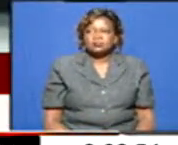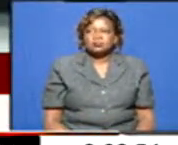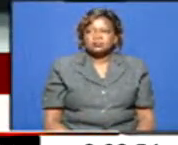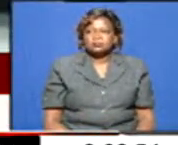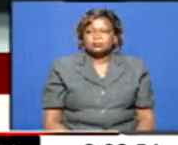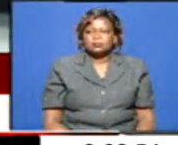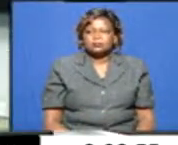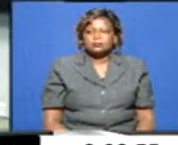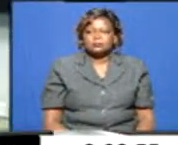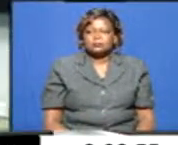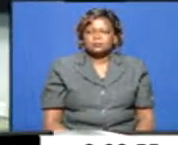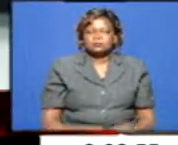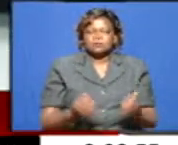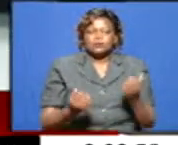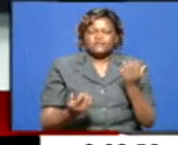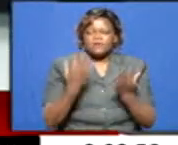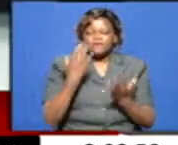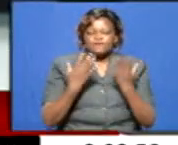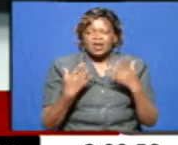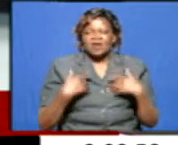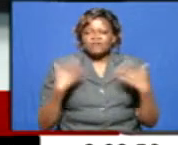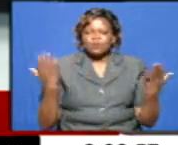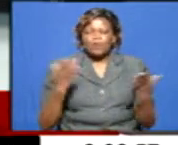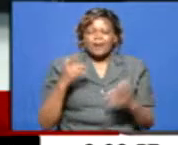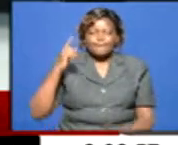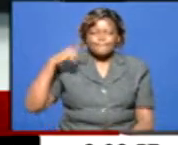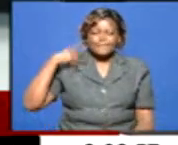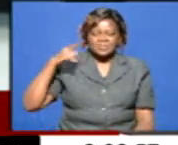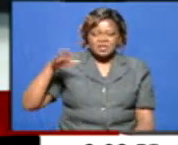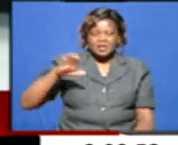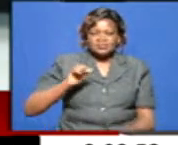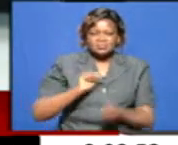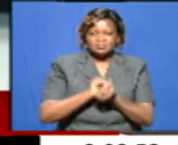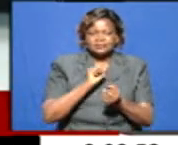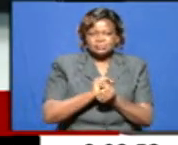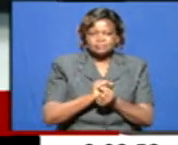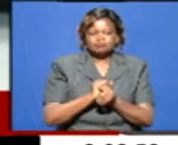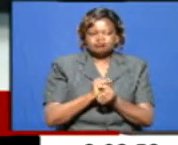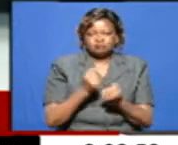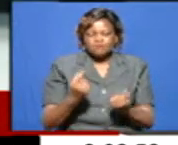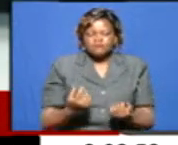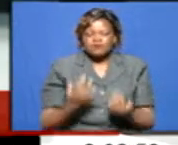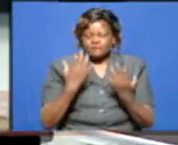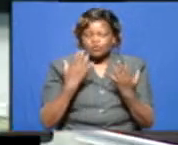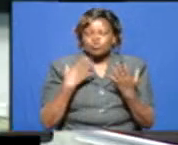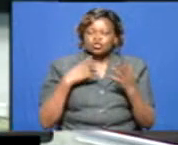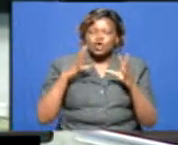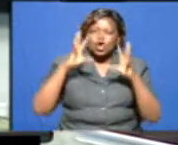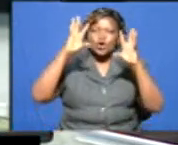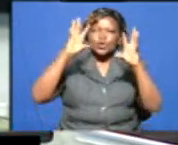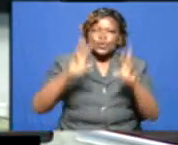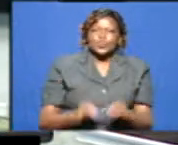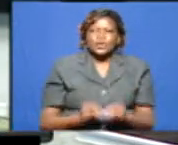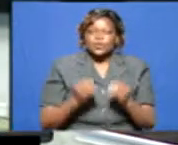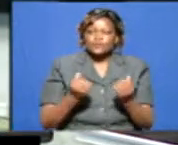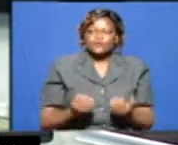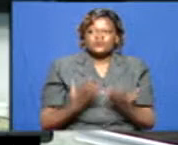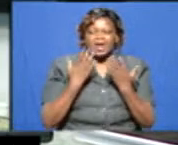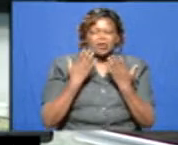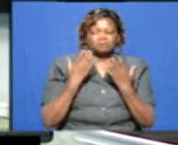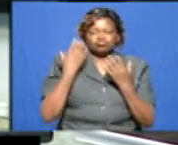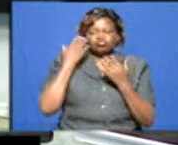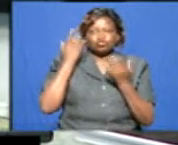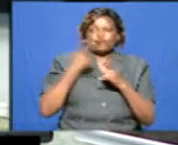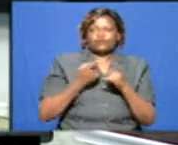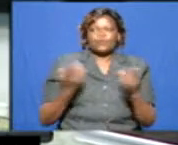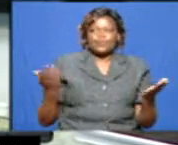And there's fire outbreak in Mathare Area 10. Firefighters are trying to put out the fire whose cause still remain